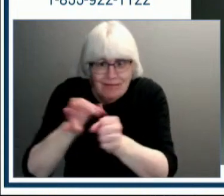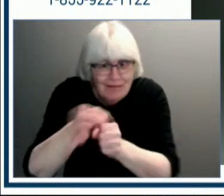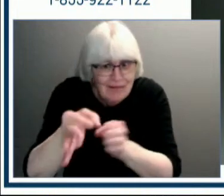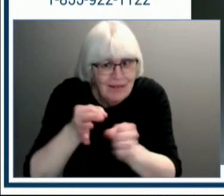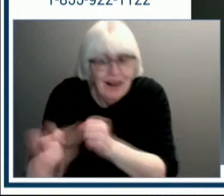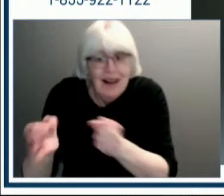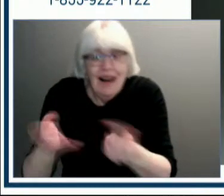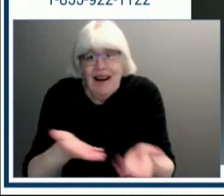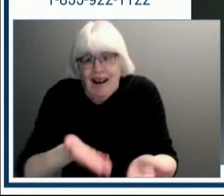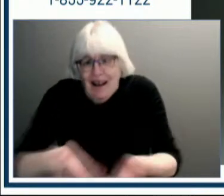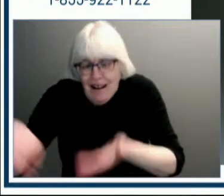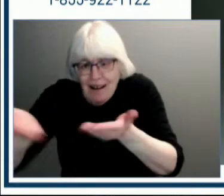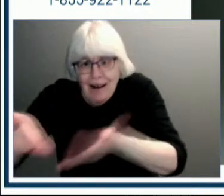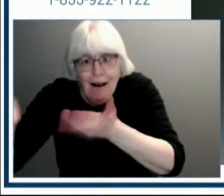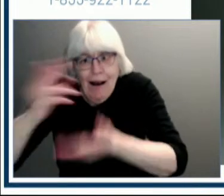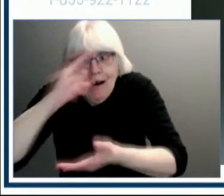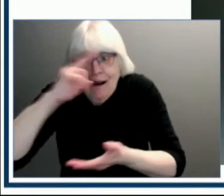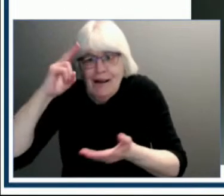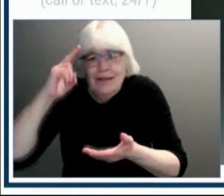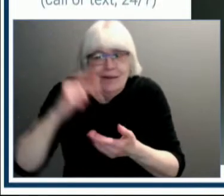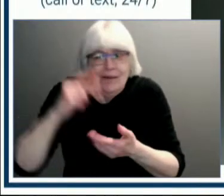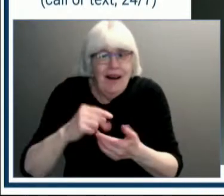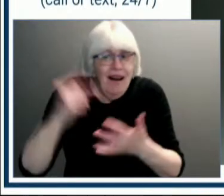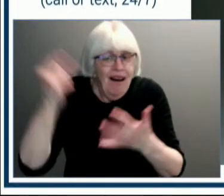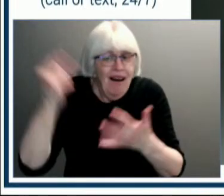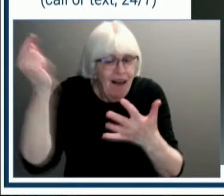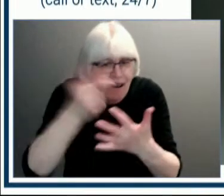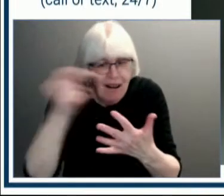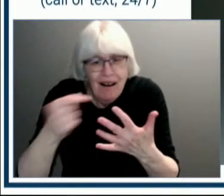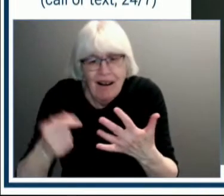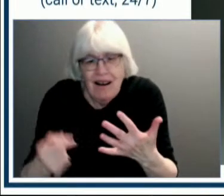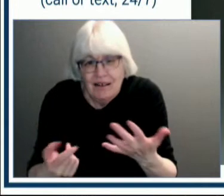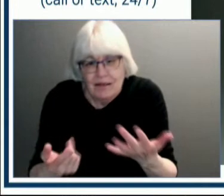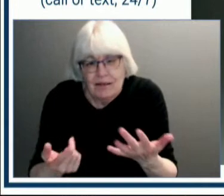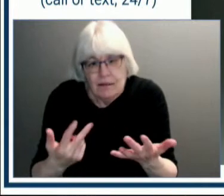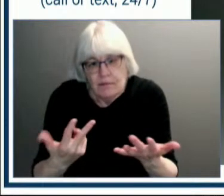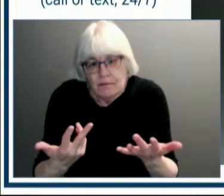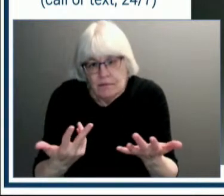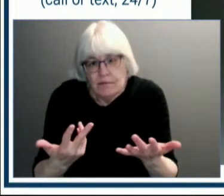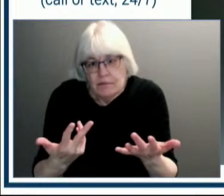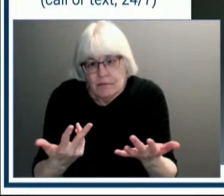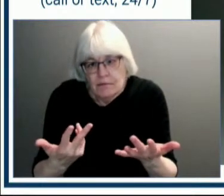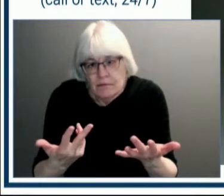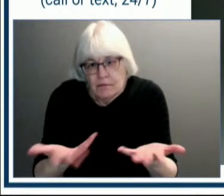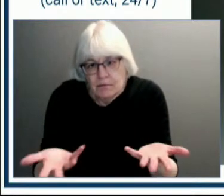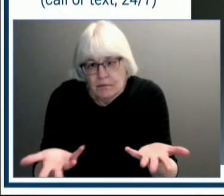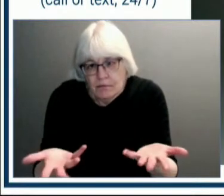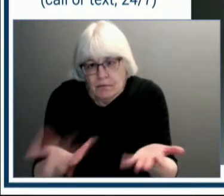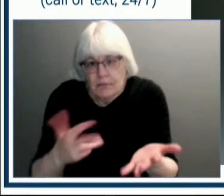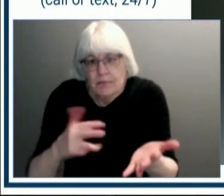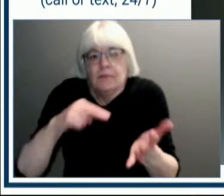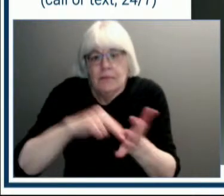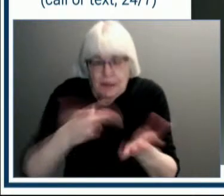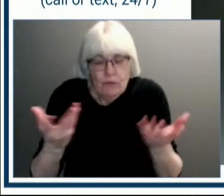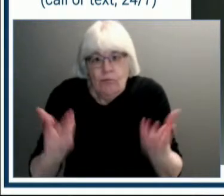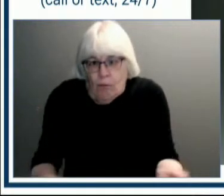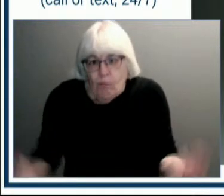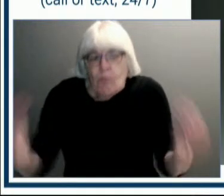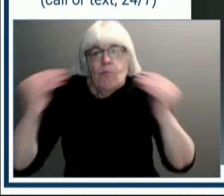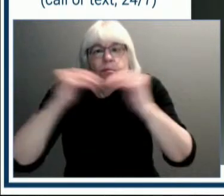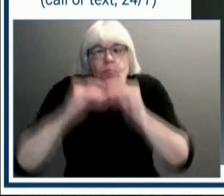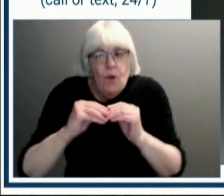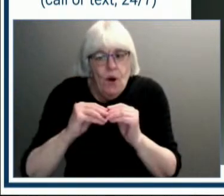of cases is resulting in enough people that just adds to a system that is already